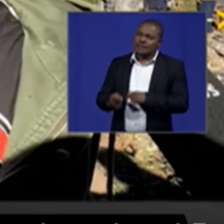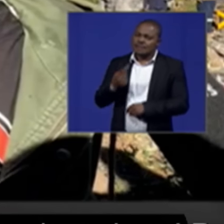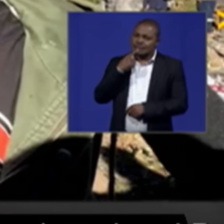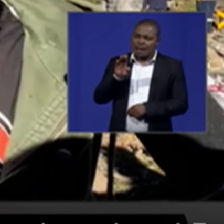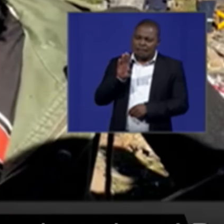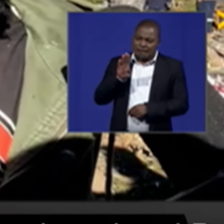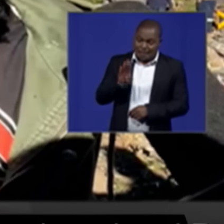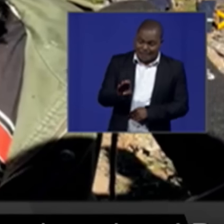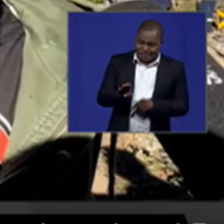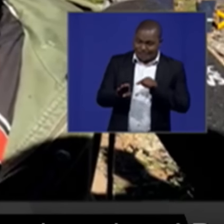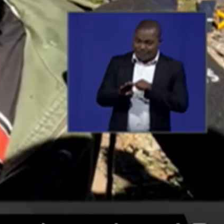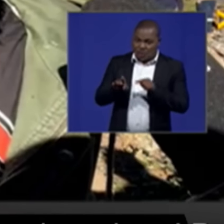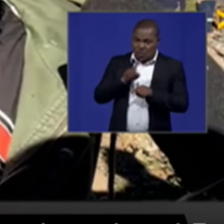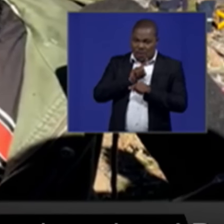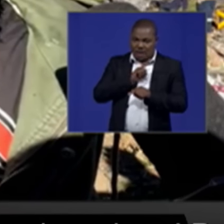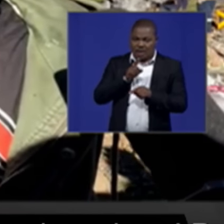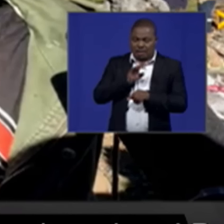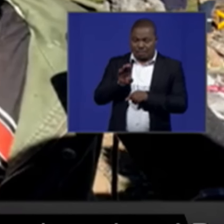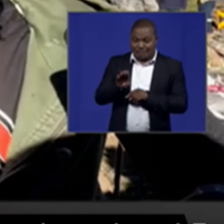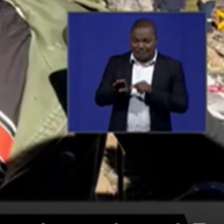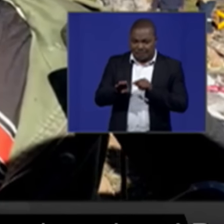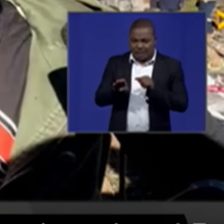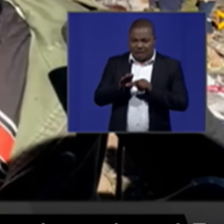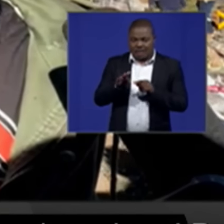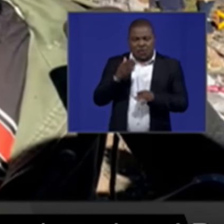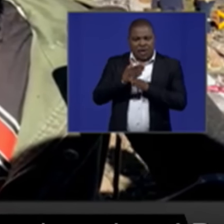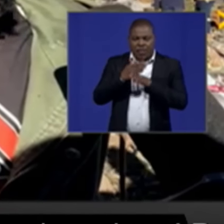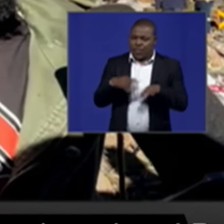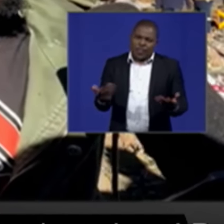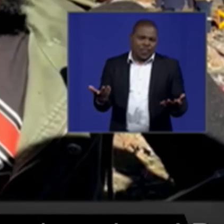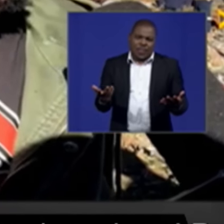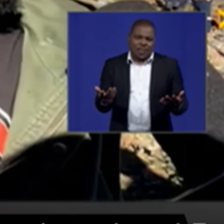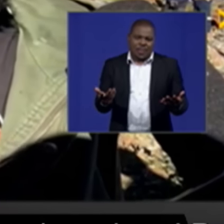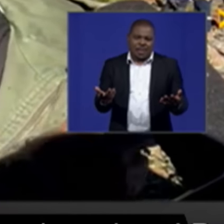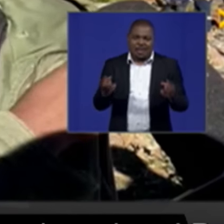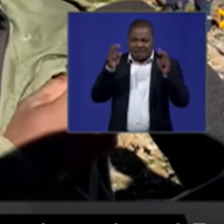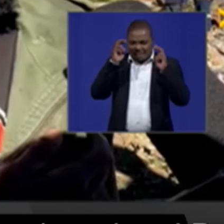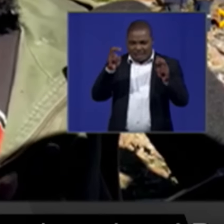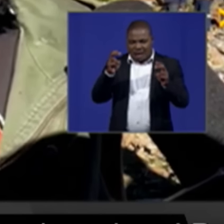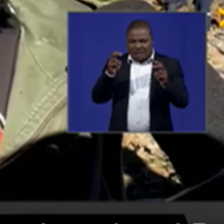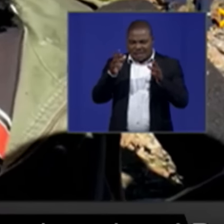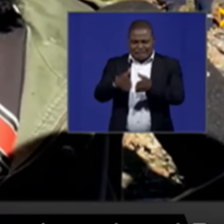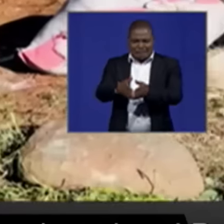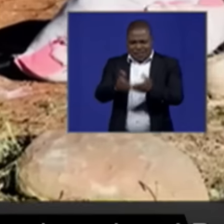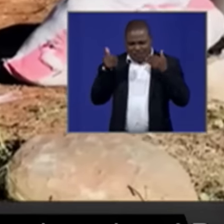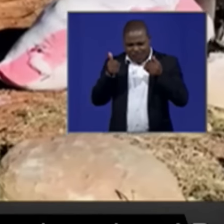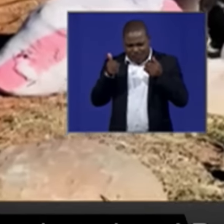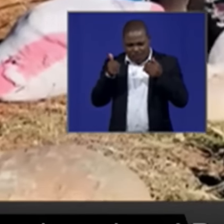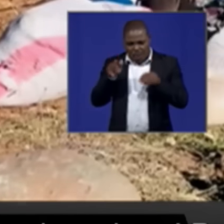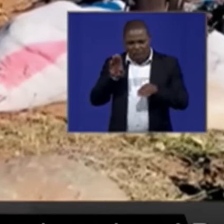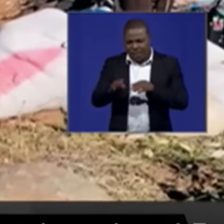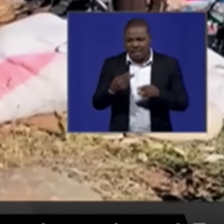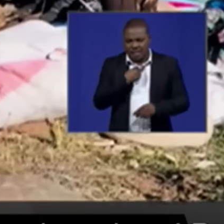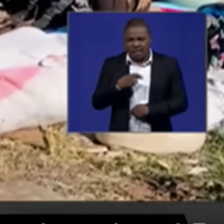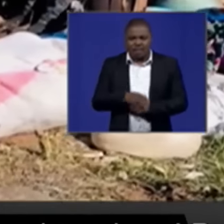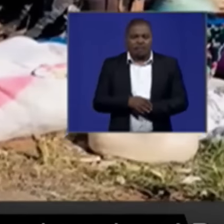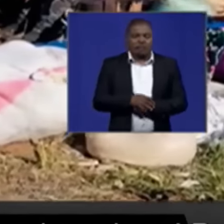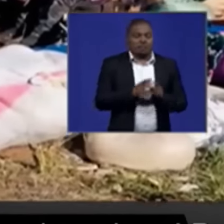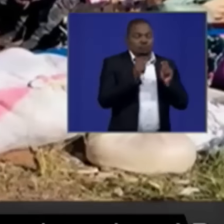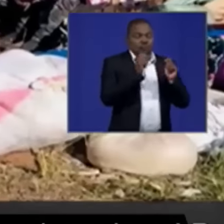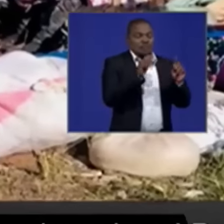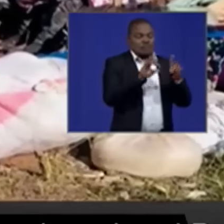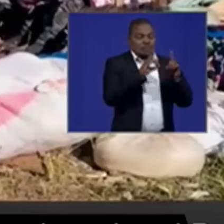brake, because it's engine brake, so it's not working. So that's why the bus was running. Gore ya dinamelwa ka Limpopo